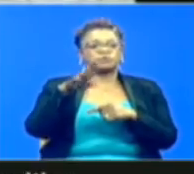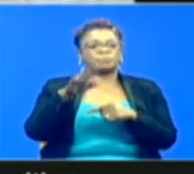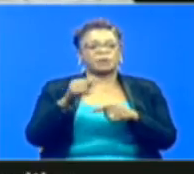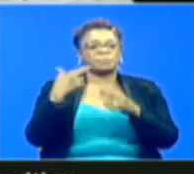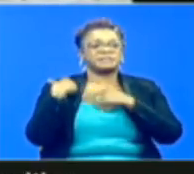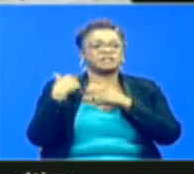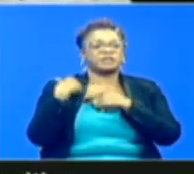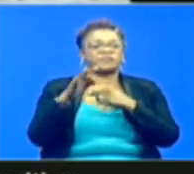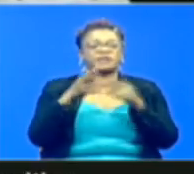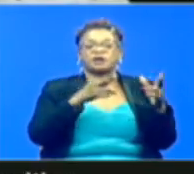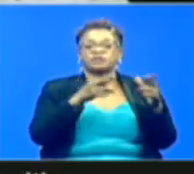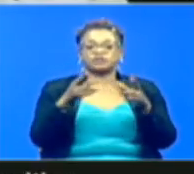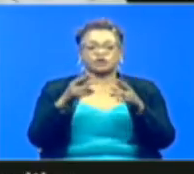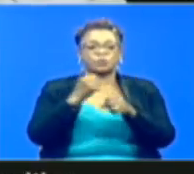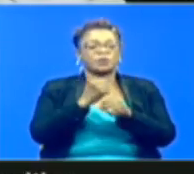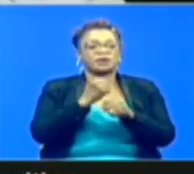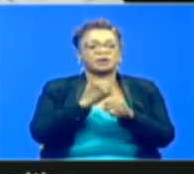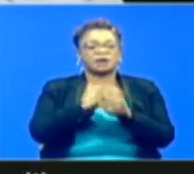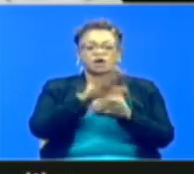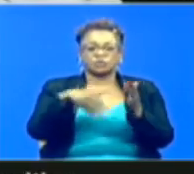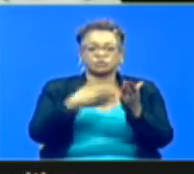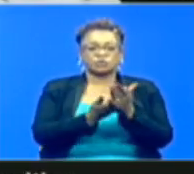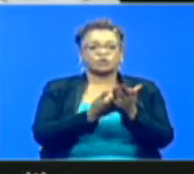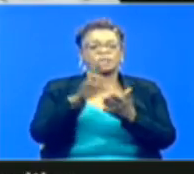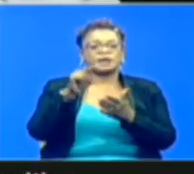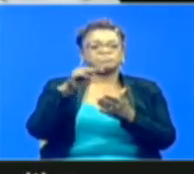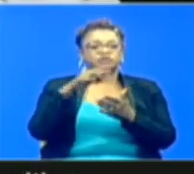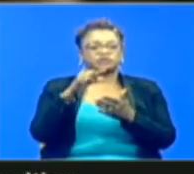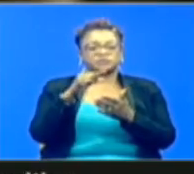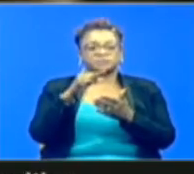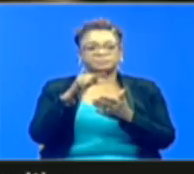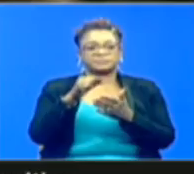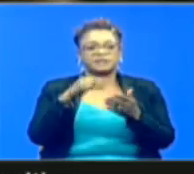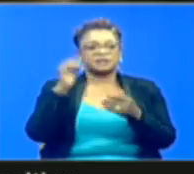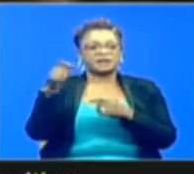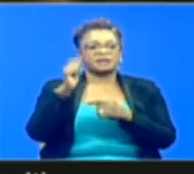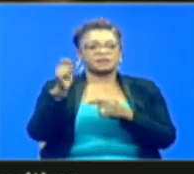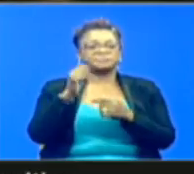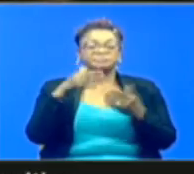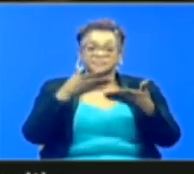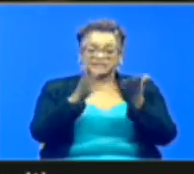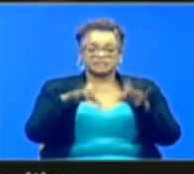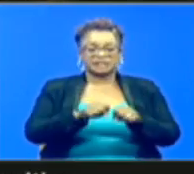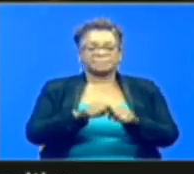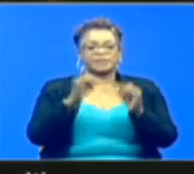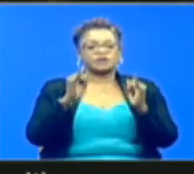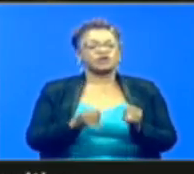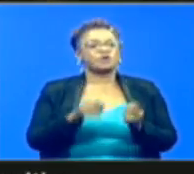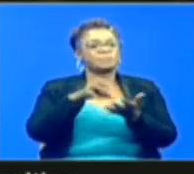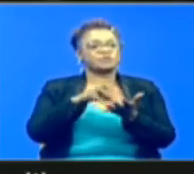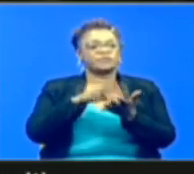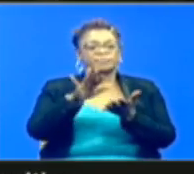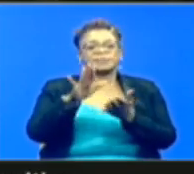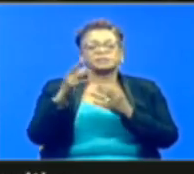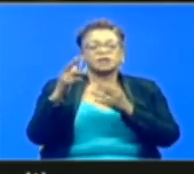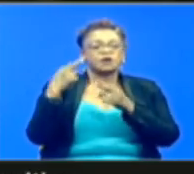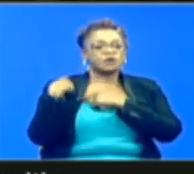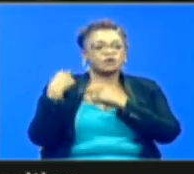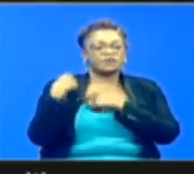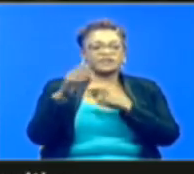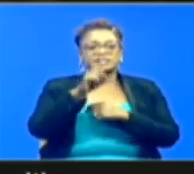of the editorial operations across all NMG platforms in Kenya. He takes up the new position from his role of executive